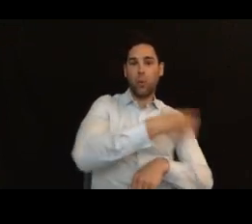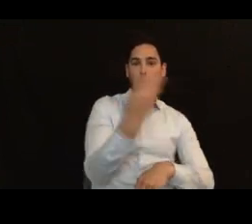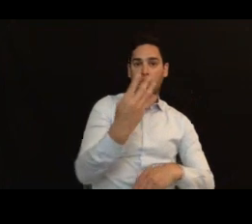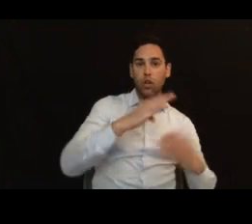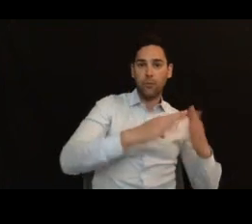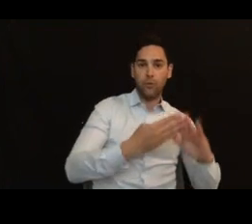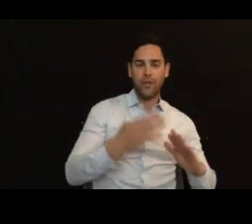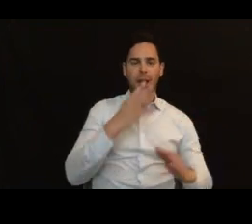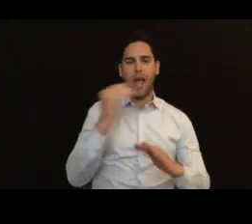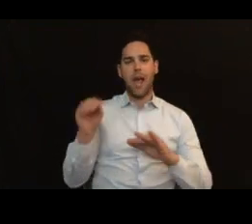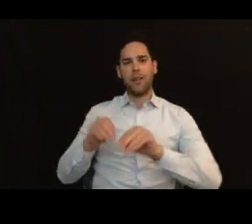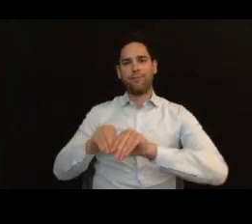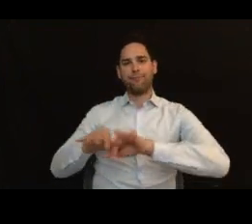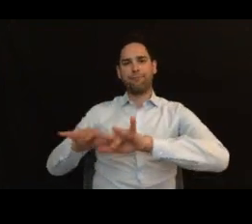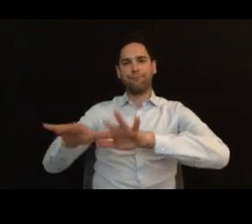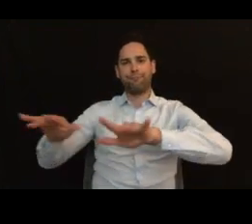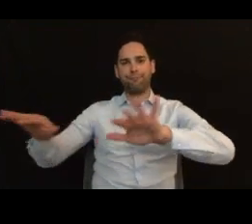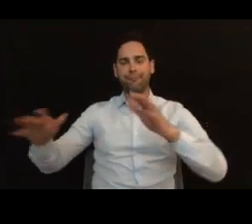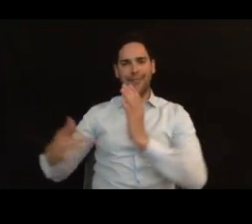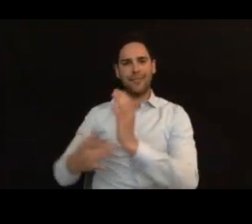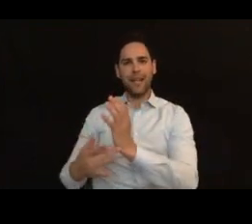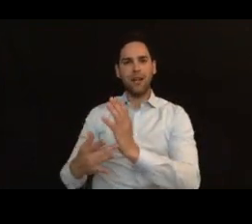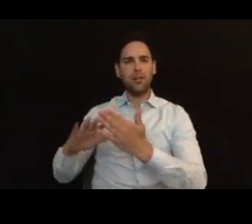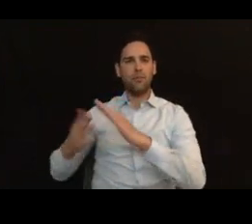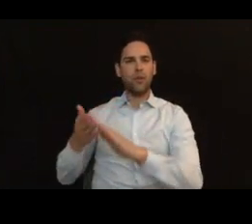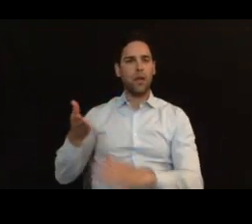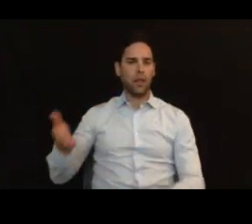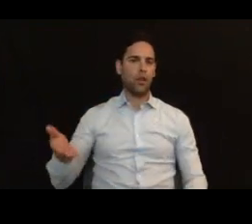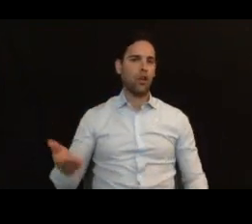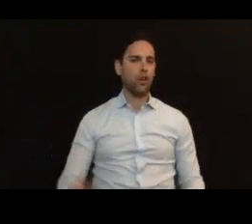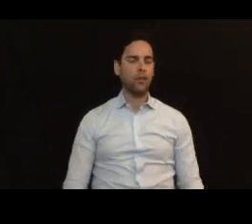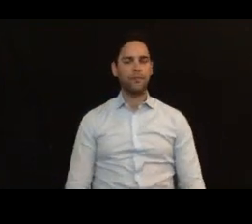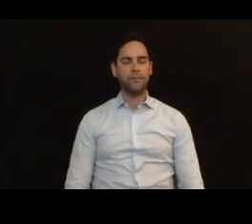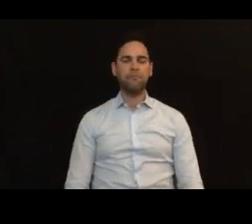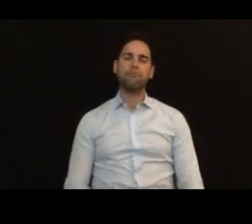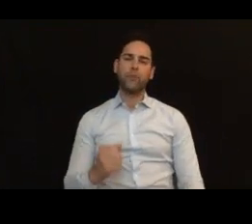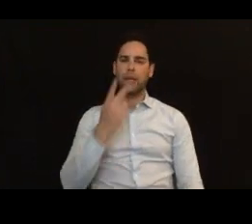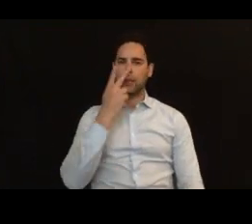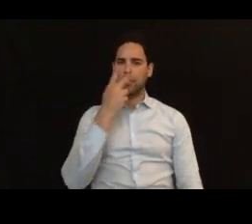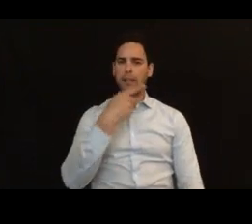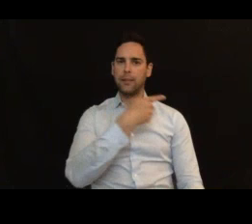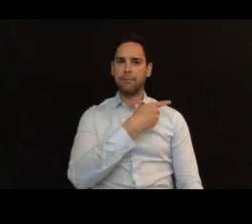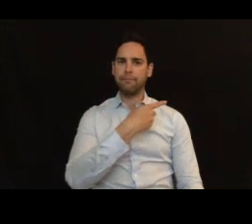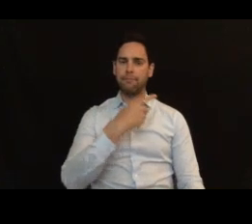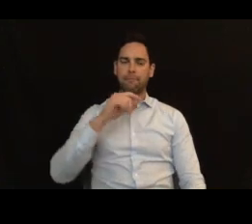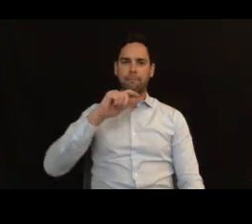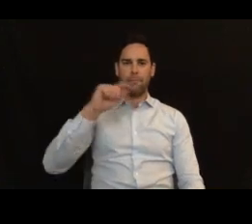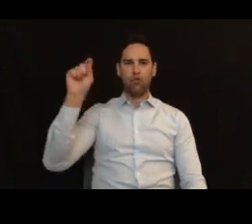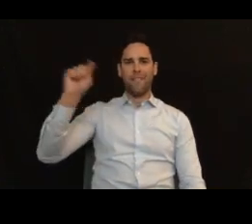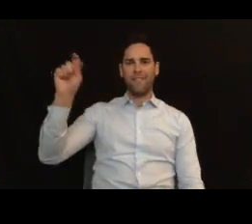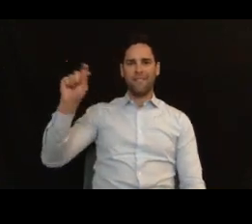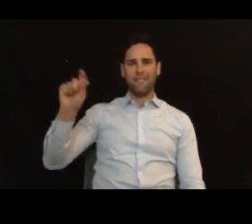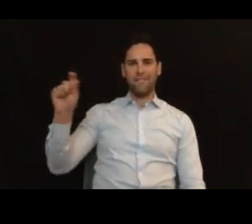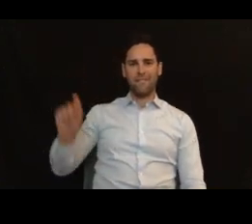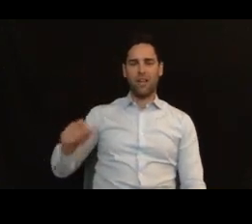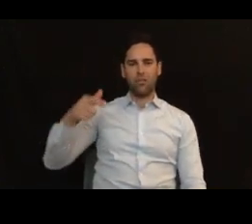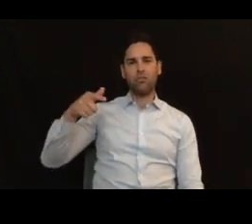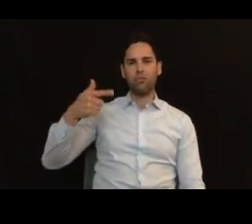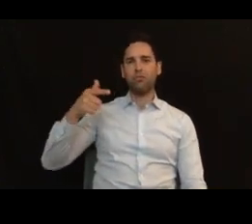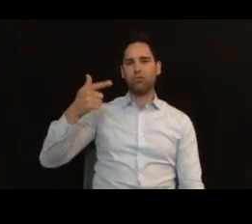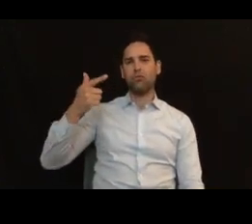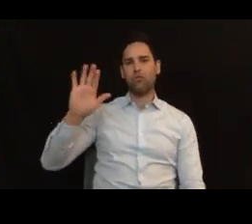the increasing presence of techies in the city, as you can see by the sidewalk graffiti that's pictured here. And there